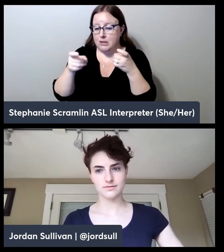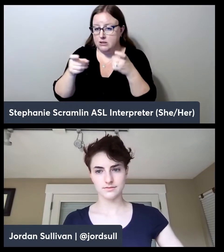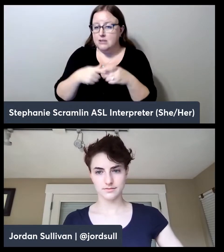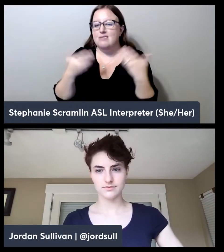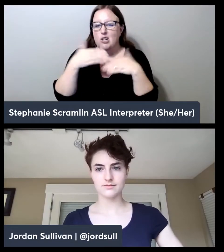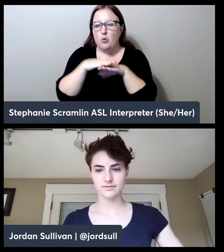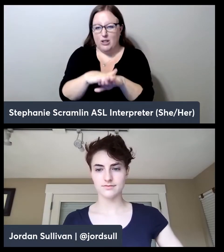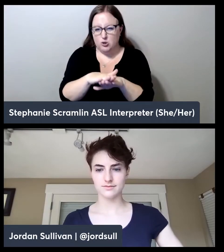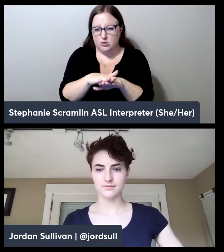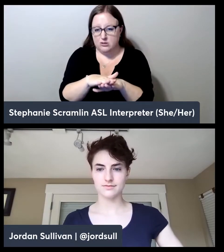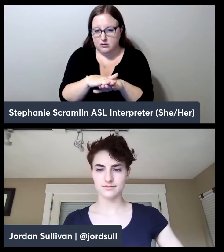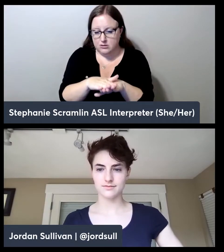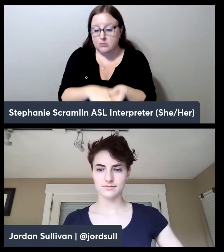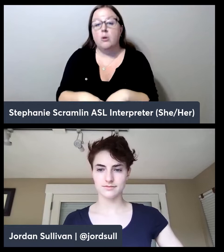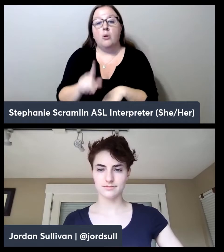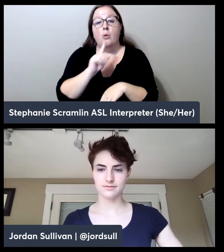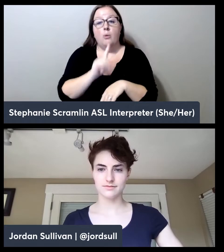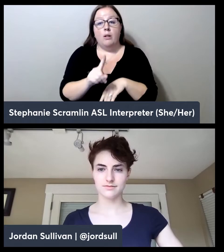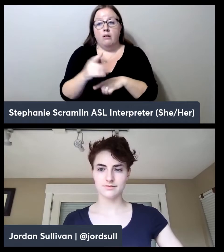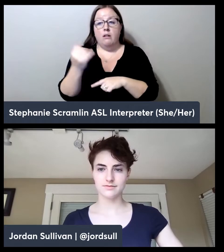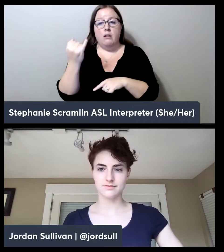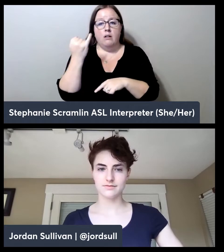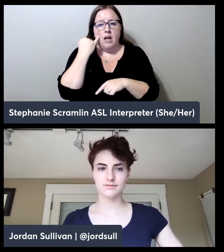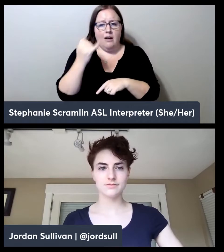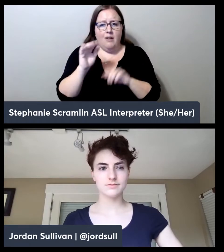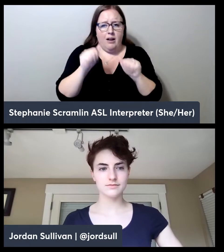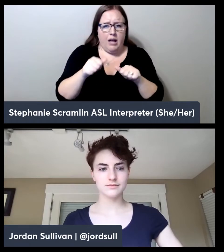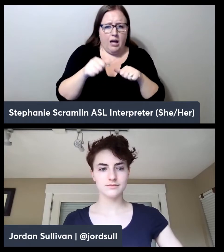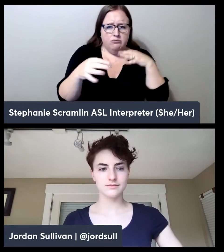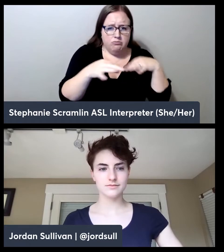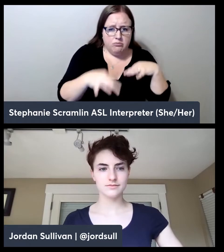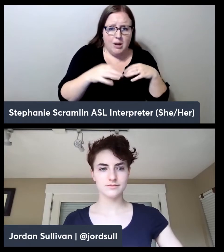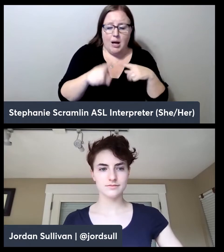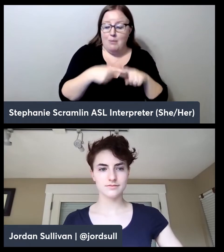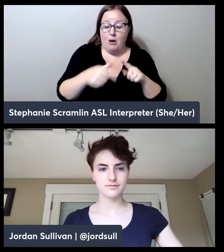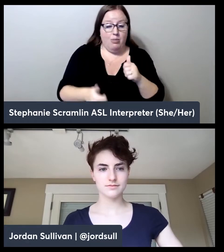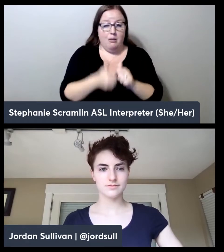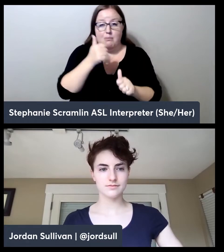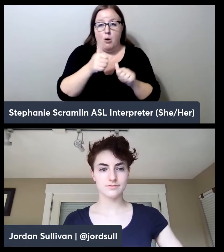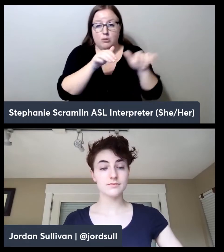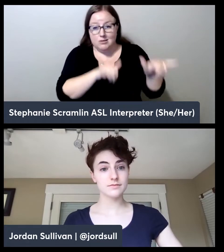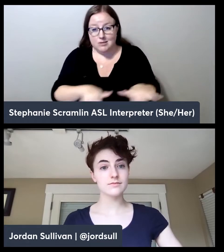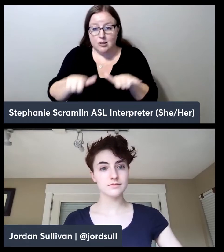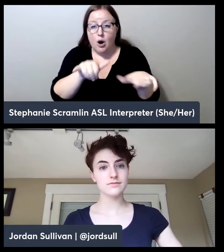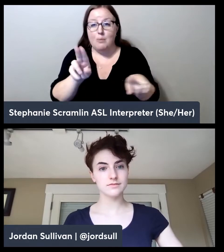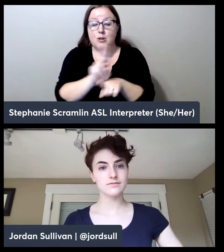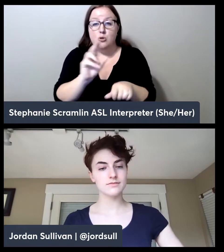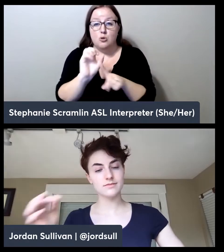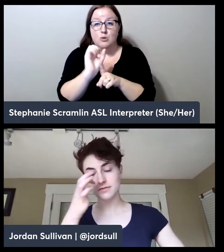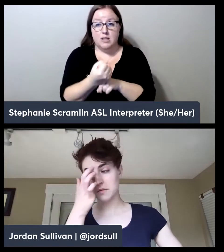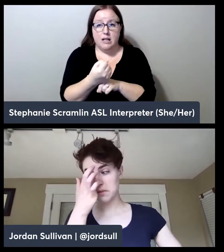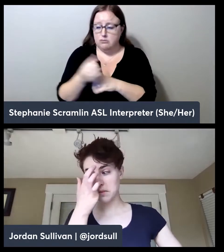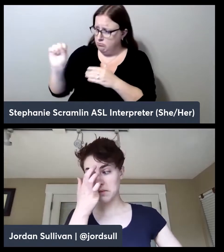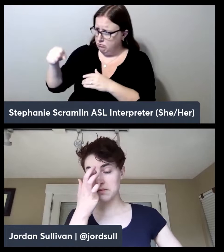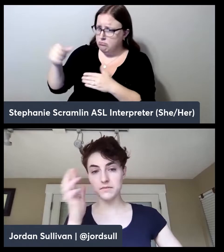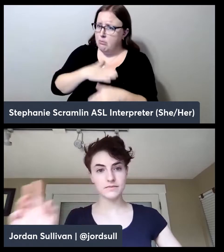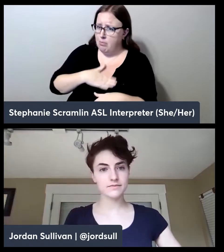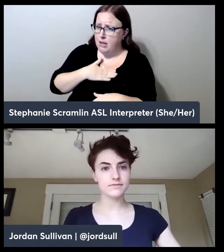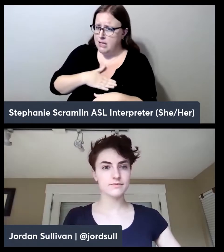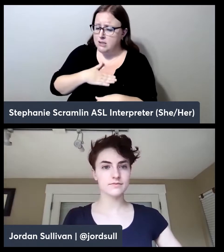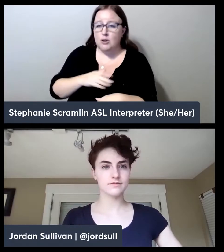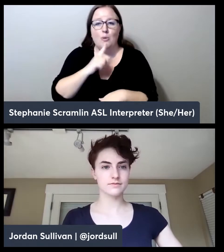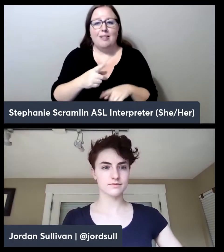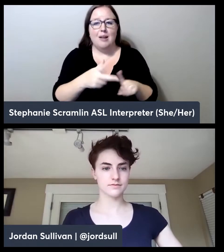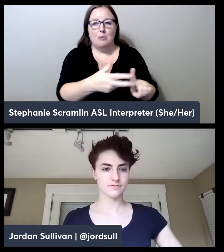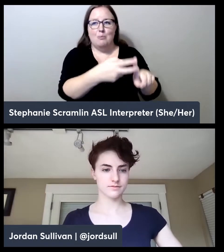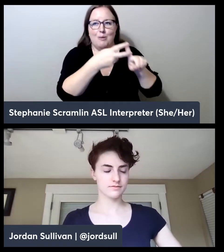integrations, right? And those, if I could talk about the most common 4 use cases that customers like to do is provisioning.